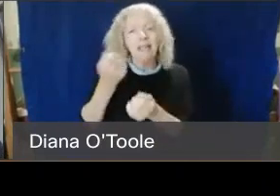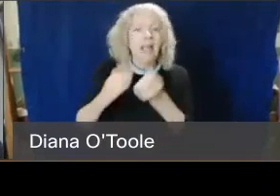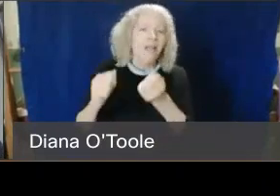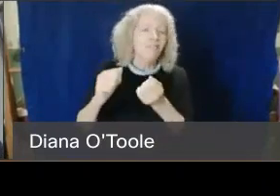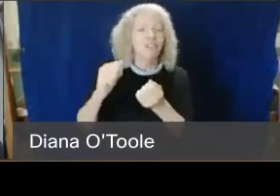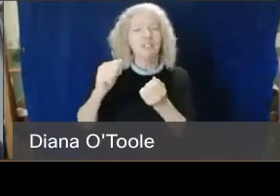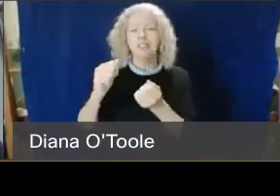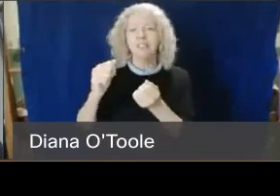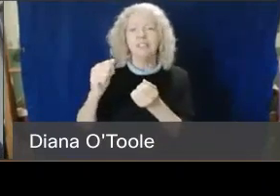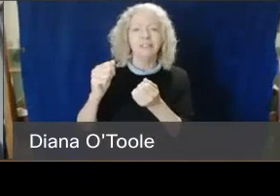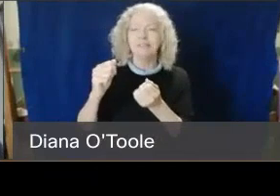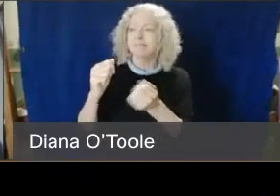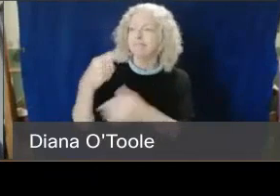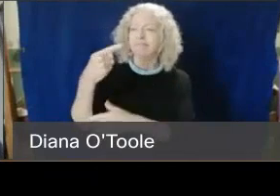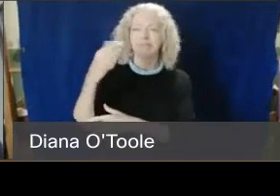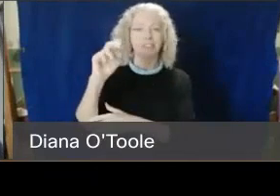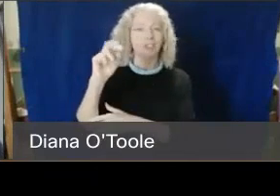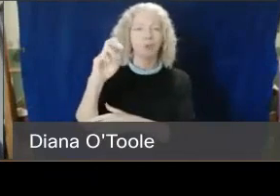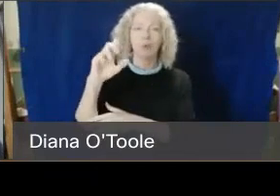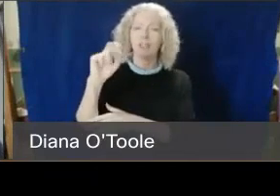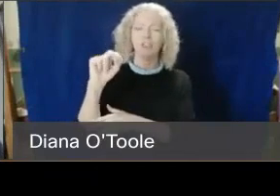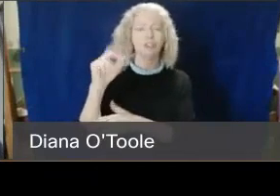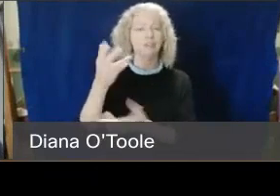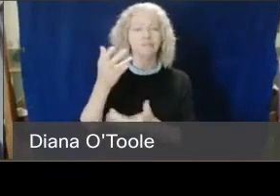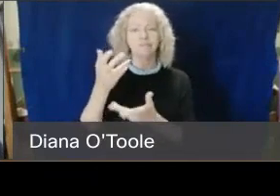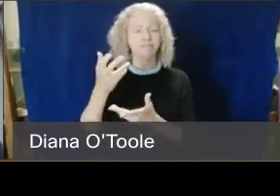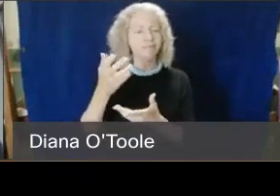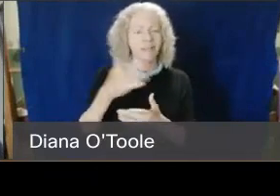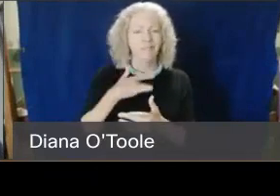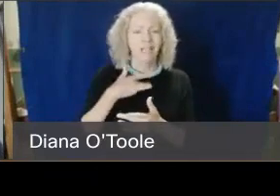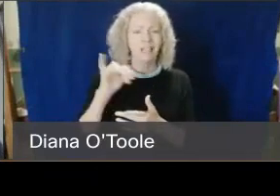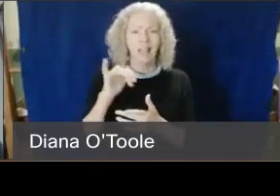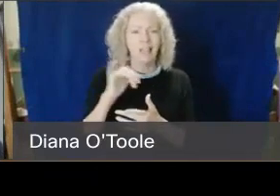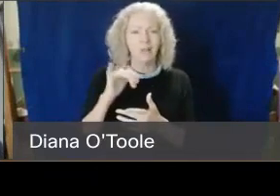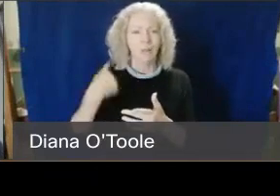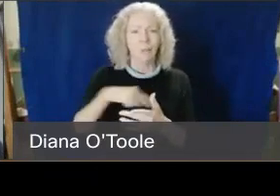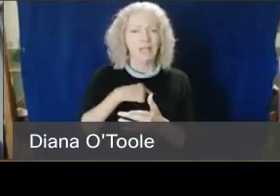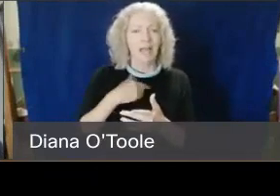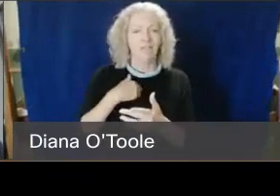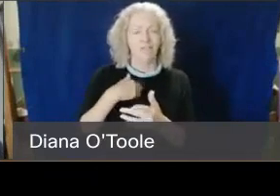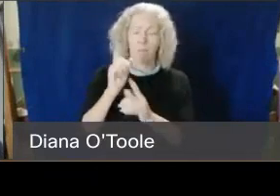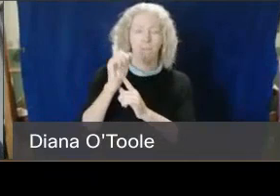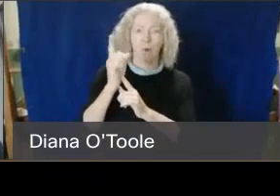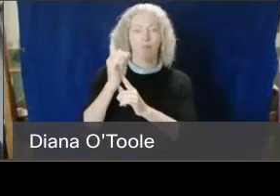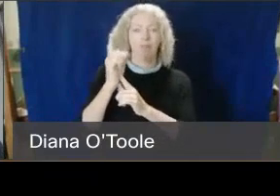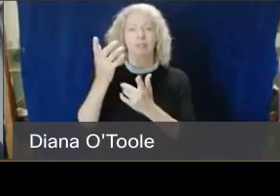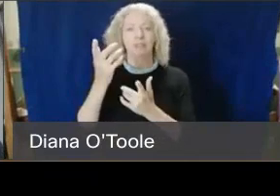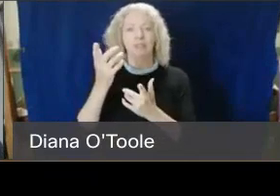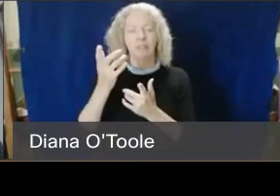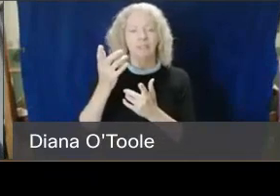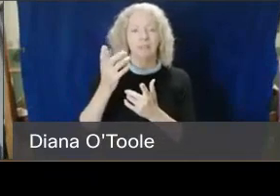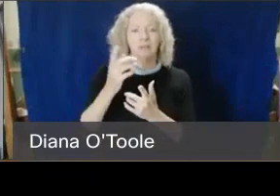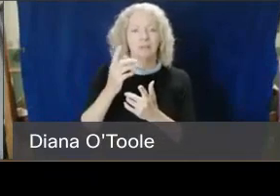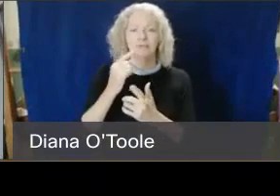so many years, we feel like that we're in pivotal moments and moments of significant